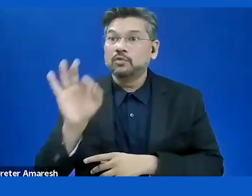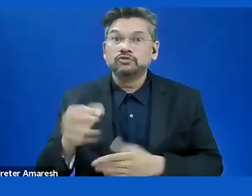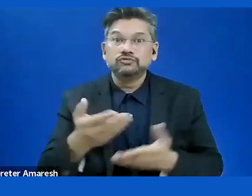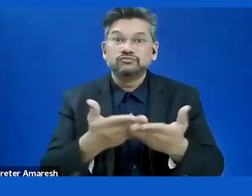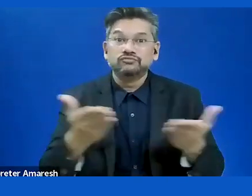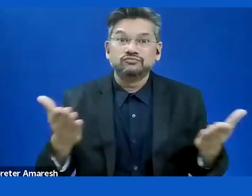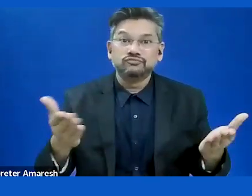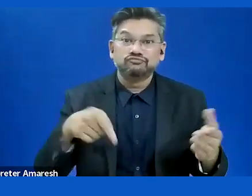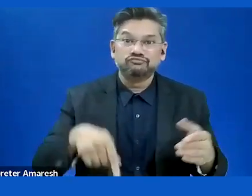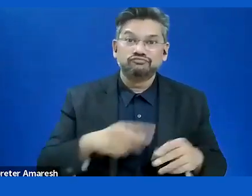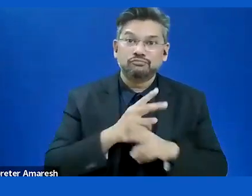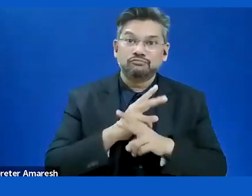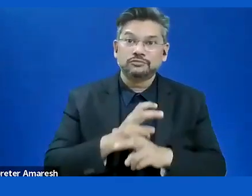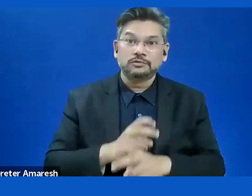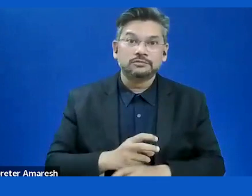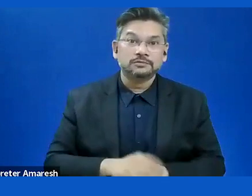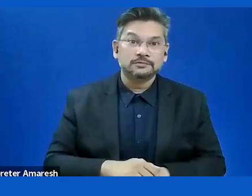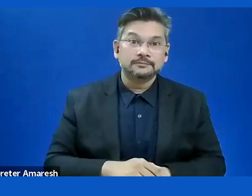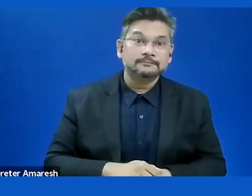Brussels. No, they